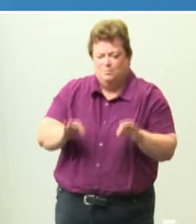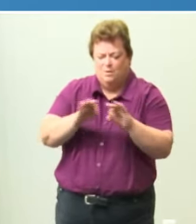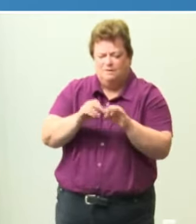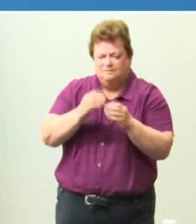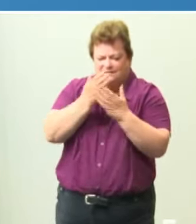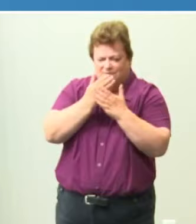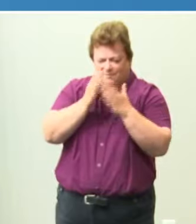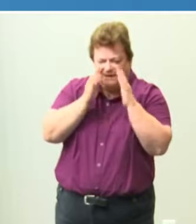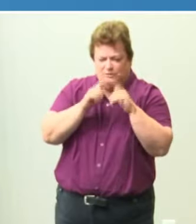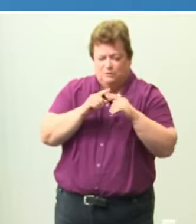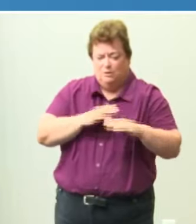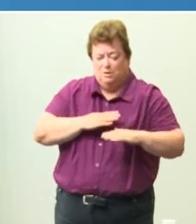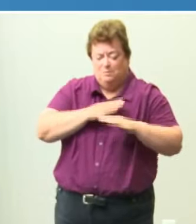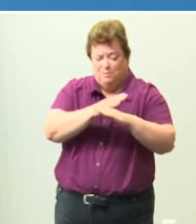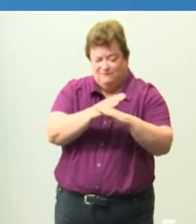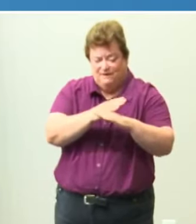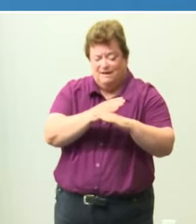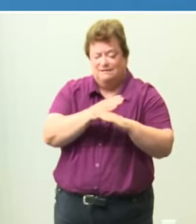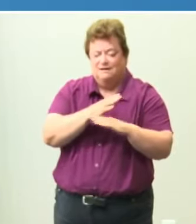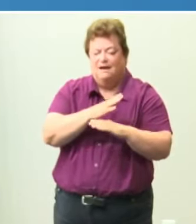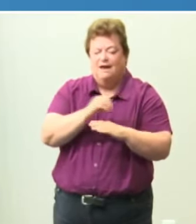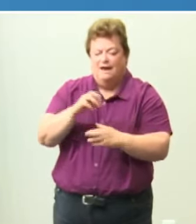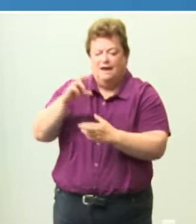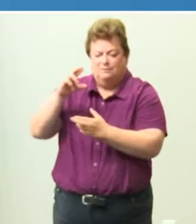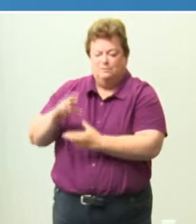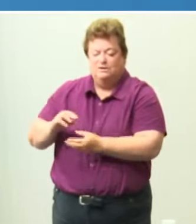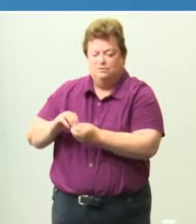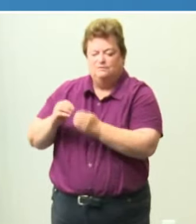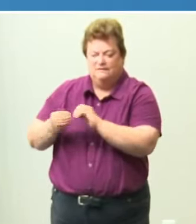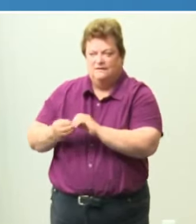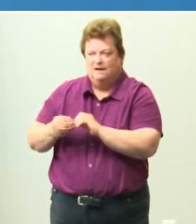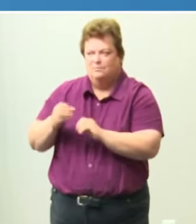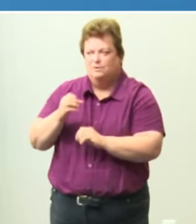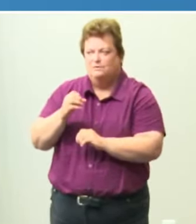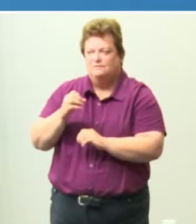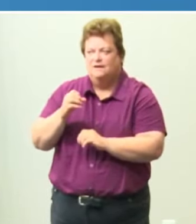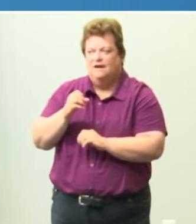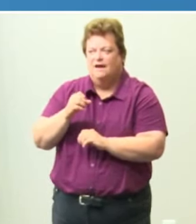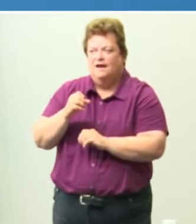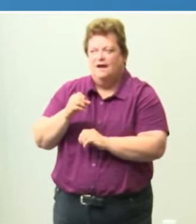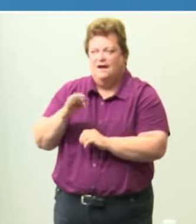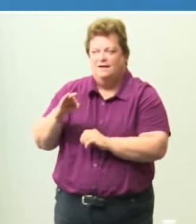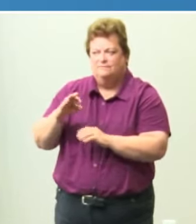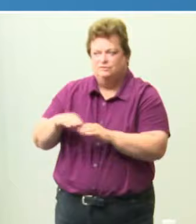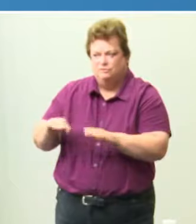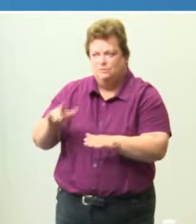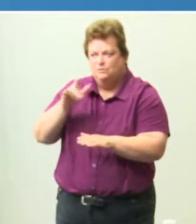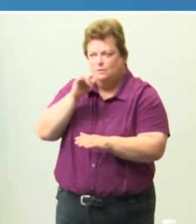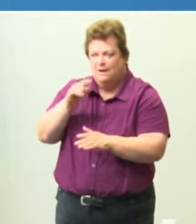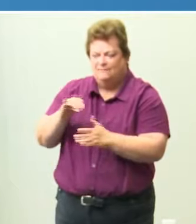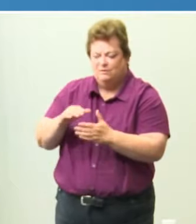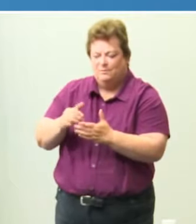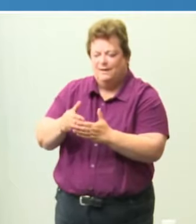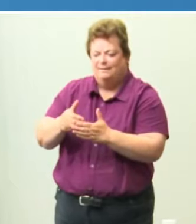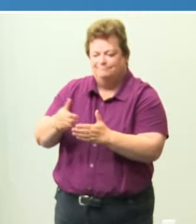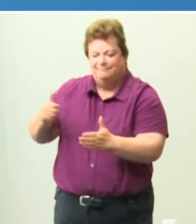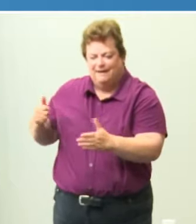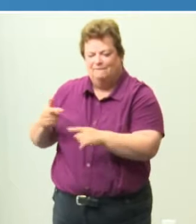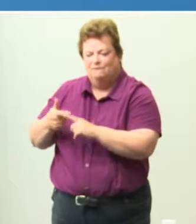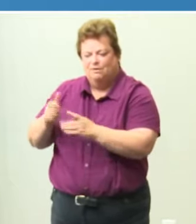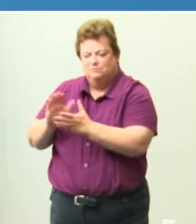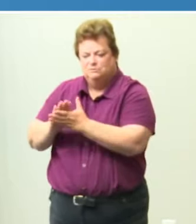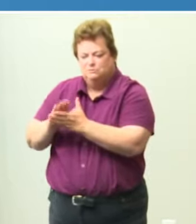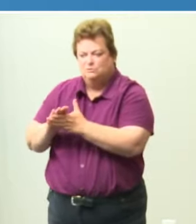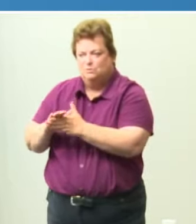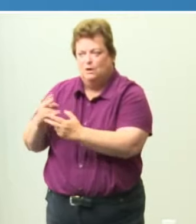in preventing illness and reducing the number of students who have to be excluded and quarantined. We continue to work